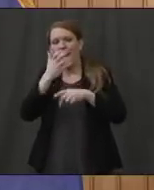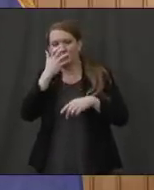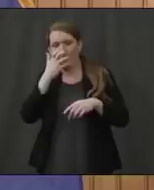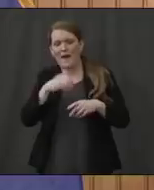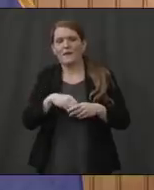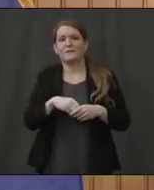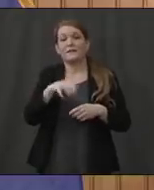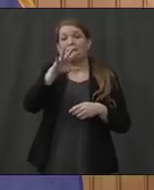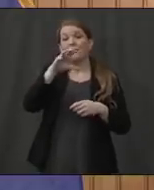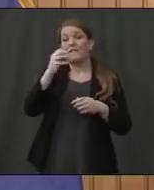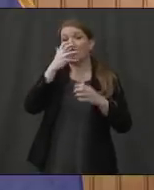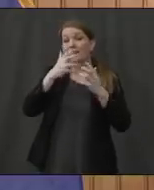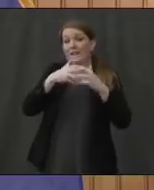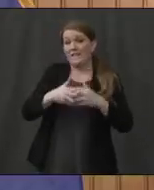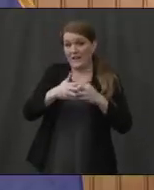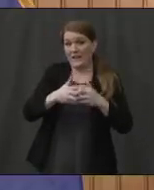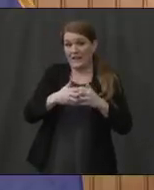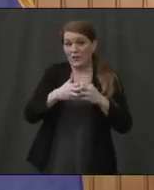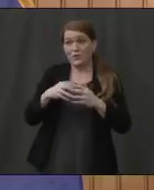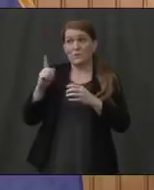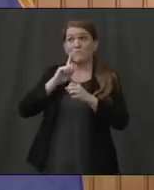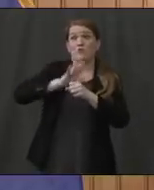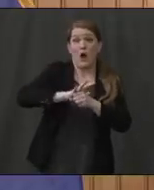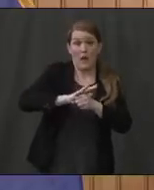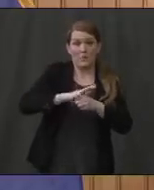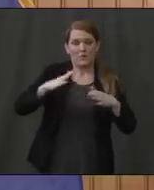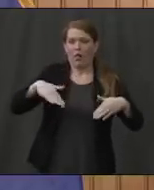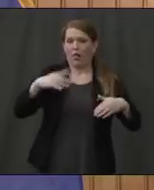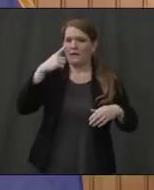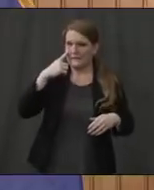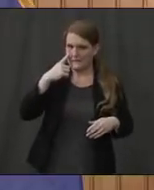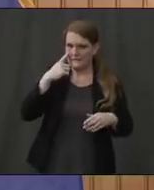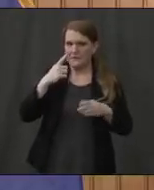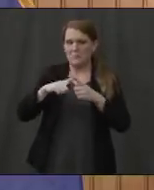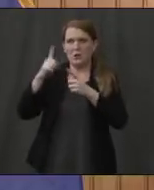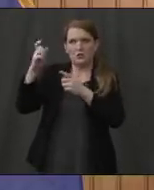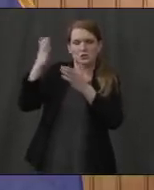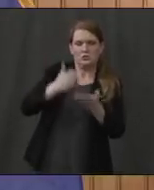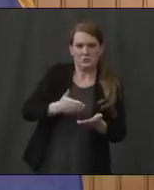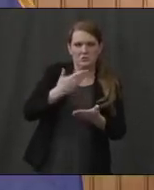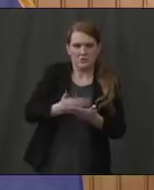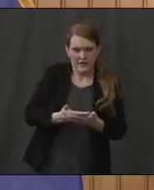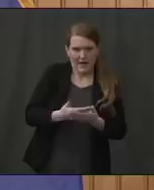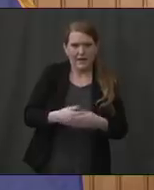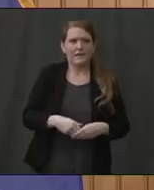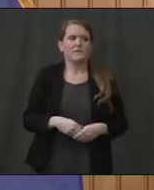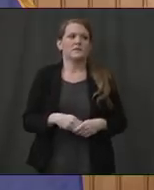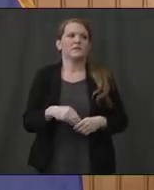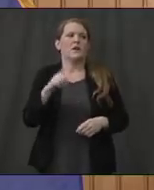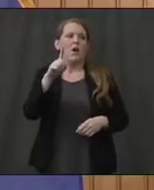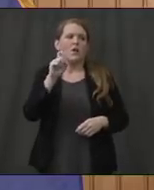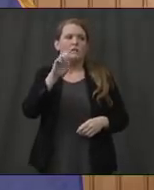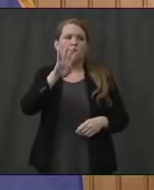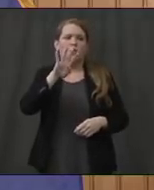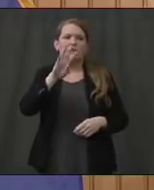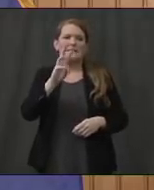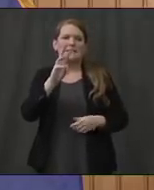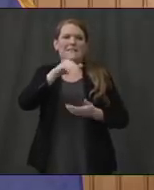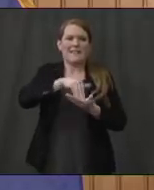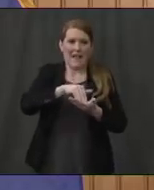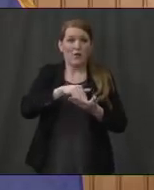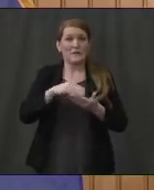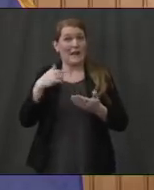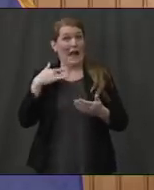promised. Seeing is believing. We haven't seen them yet. 111,000, 146,000 sounded pretty good until I was talking to